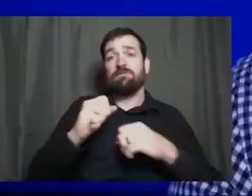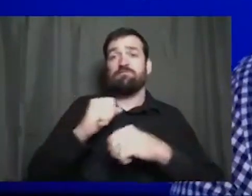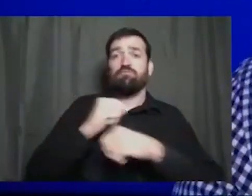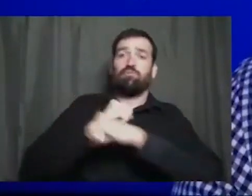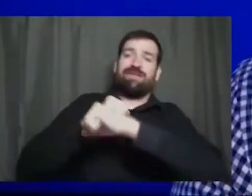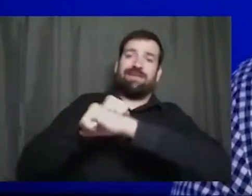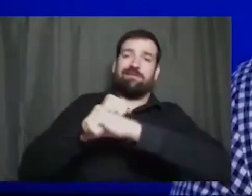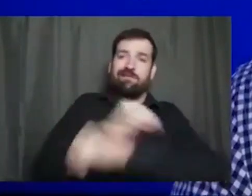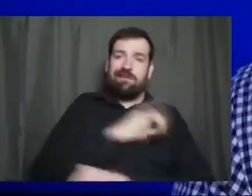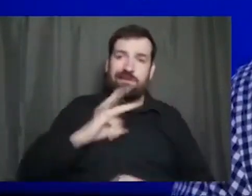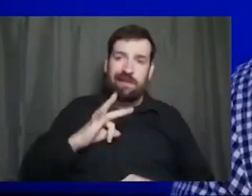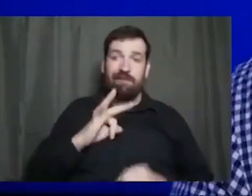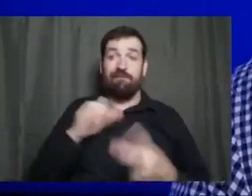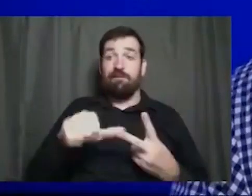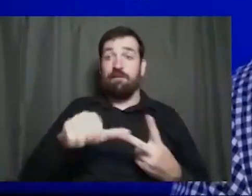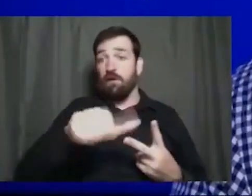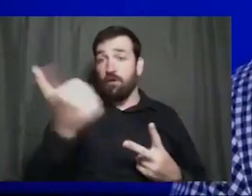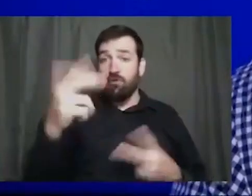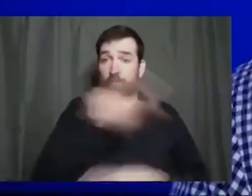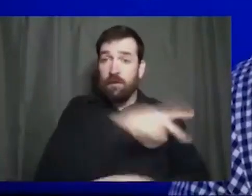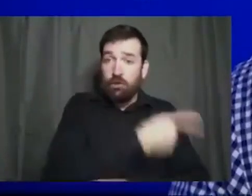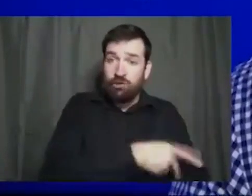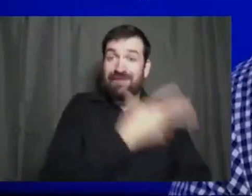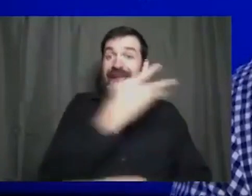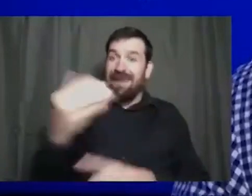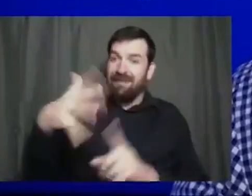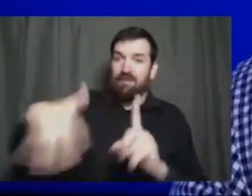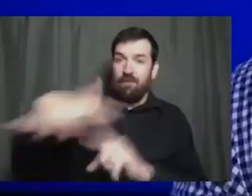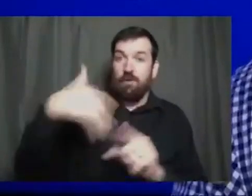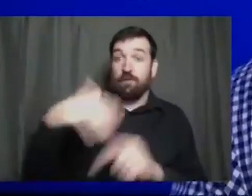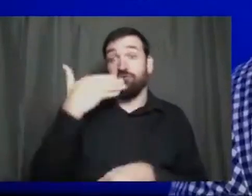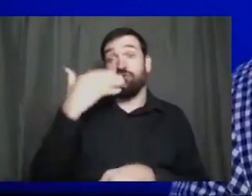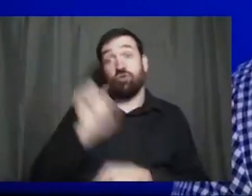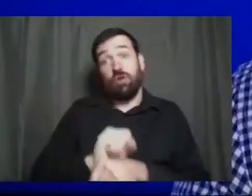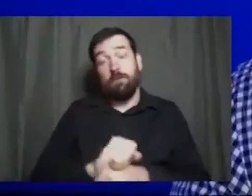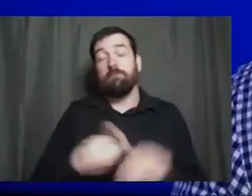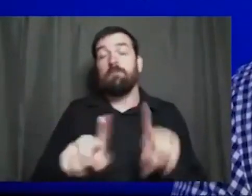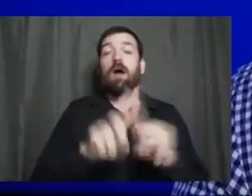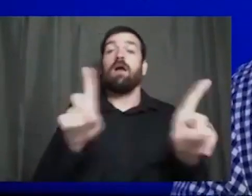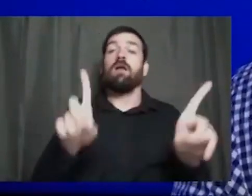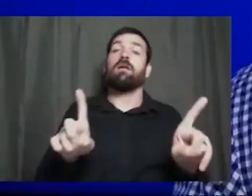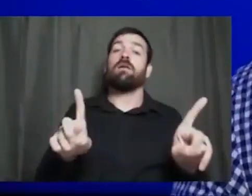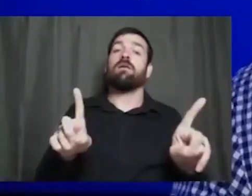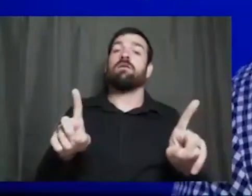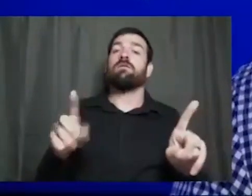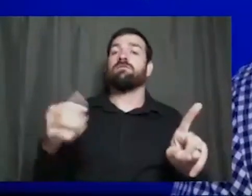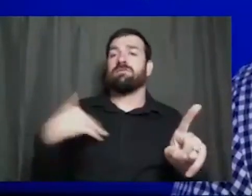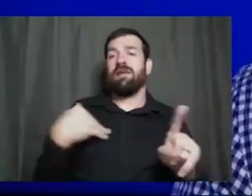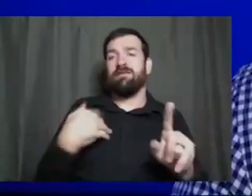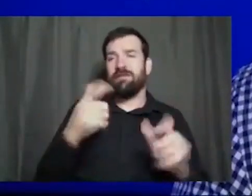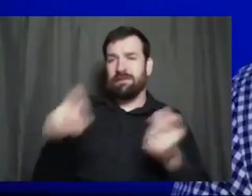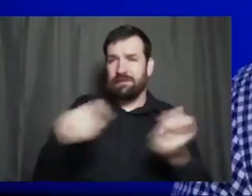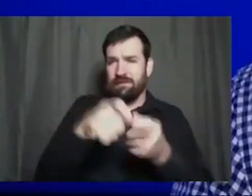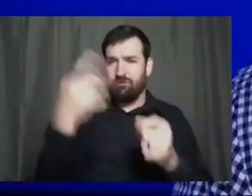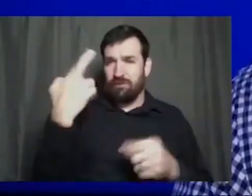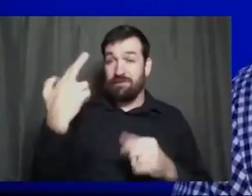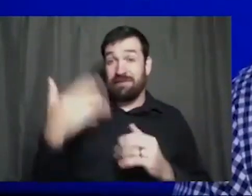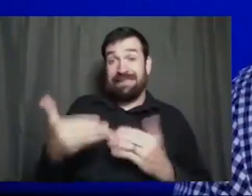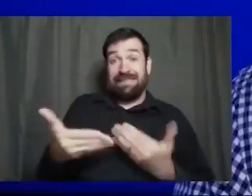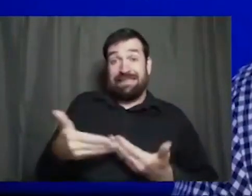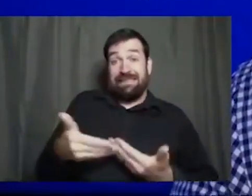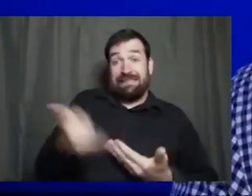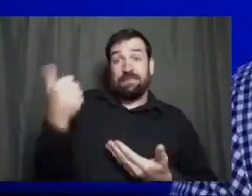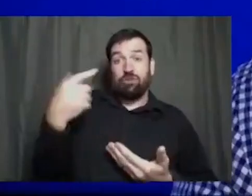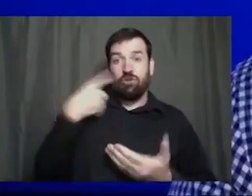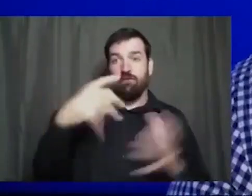patients and the outside environment, so we do a really good job with that. But there are operational reasons. It's usually easier to have those patients in the same area